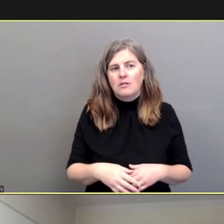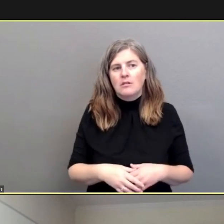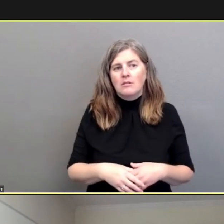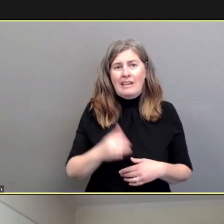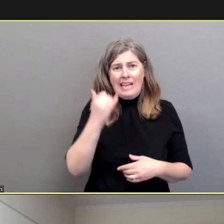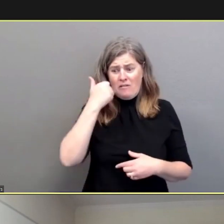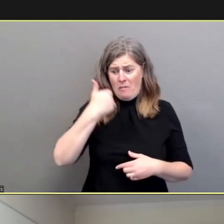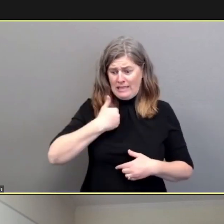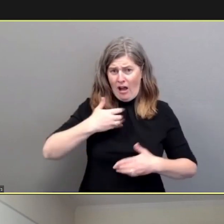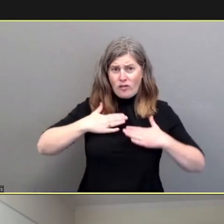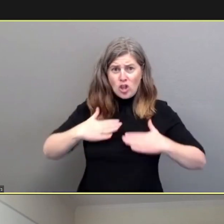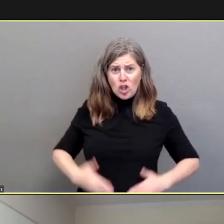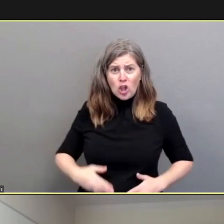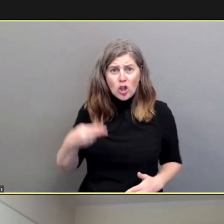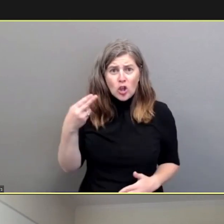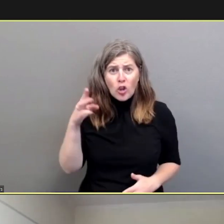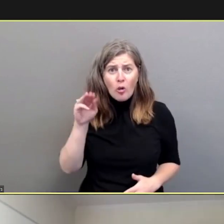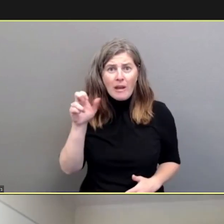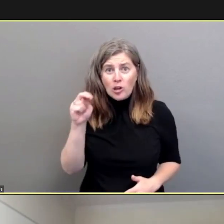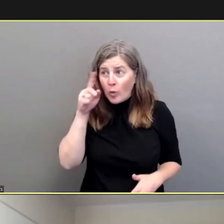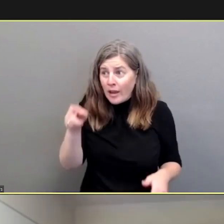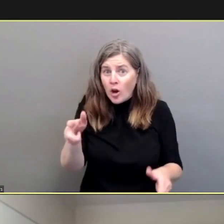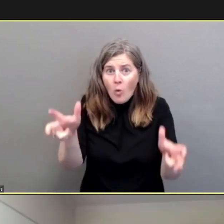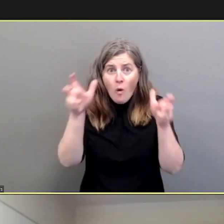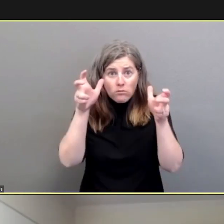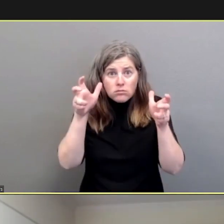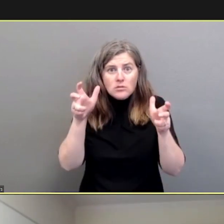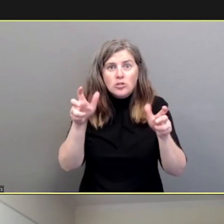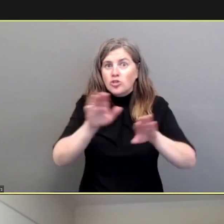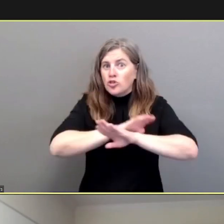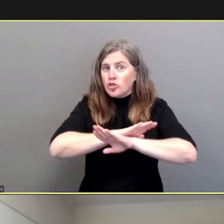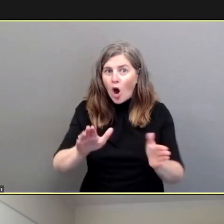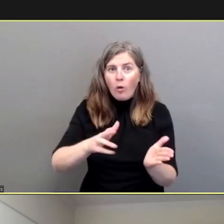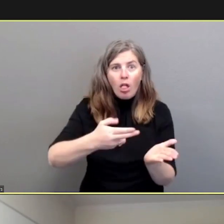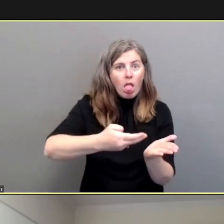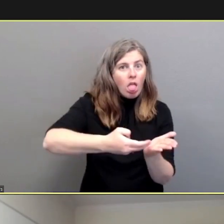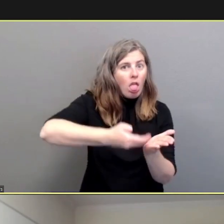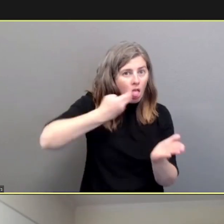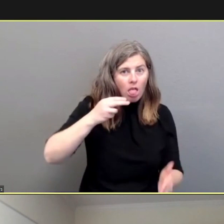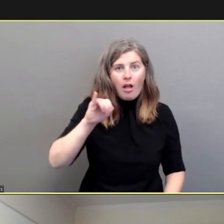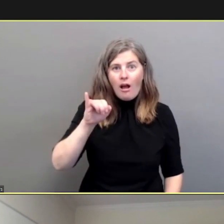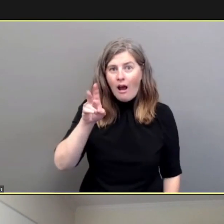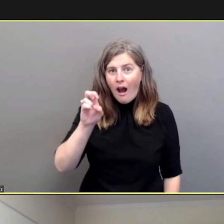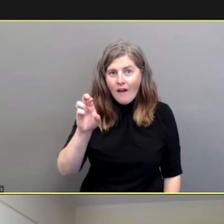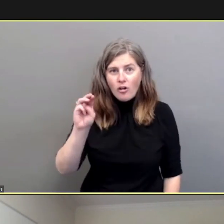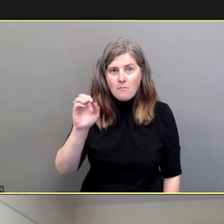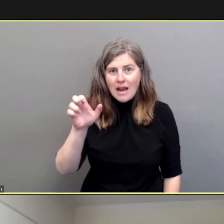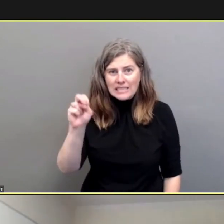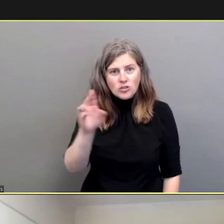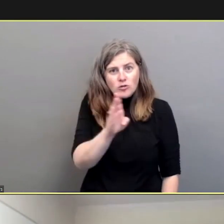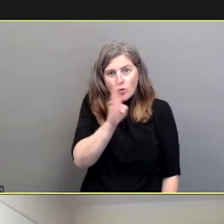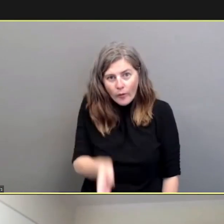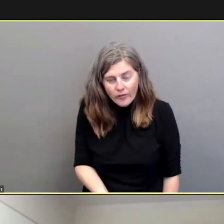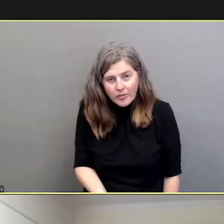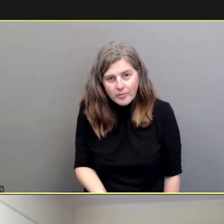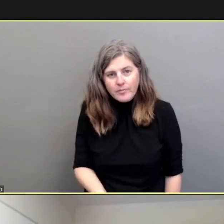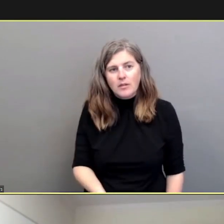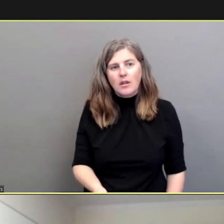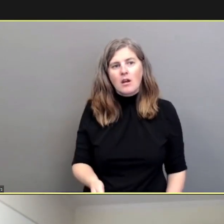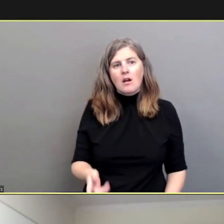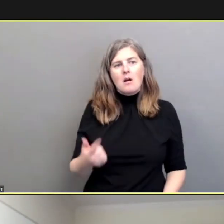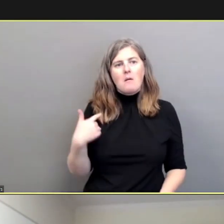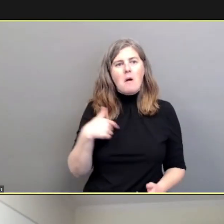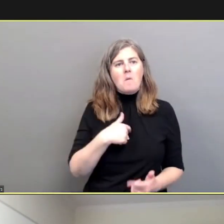human being and you can hear this press conference, don't take the medicine. Yeah, but we generally wait